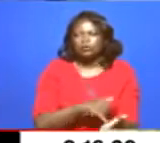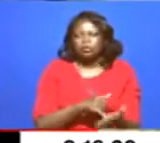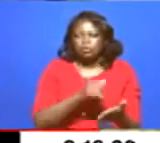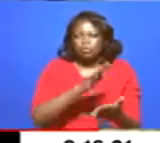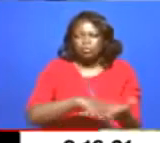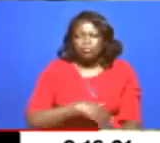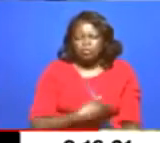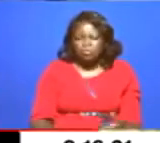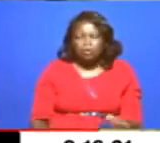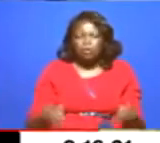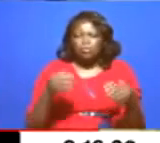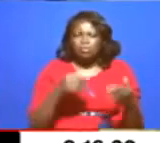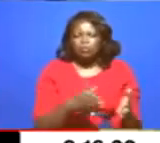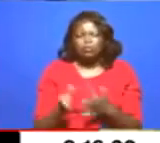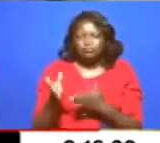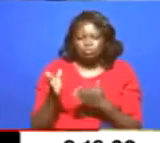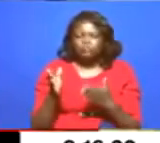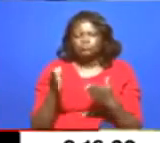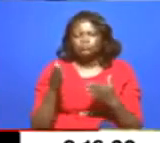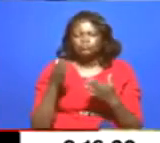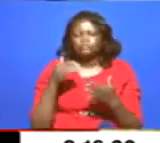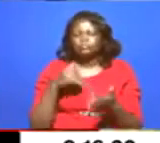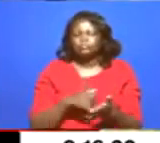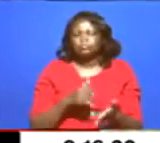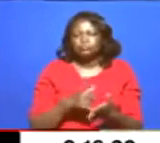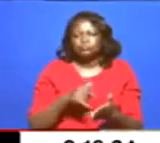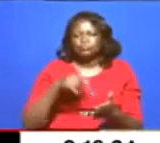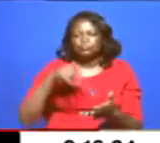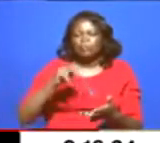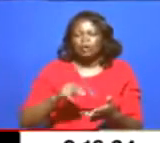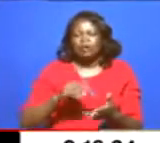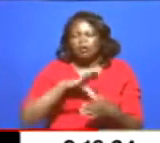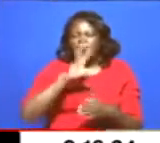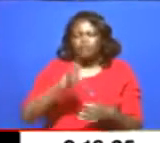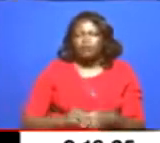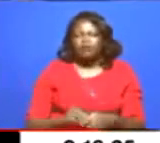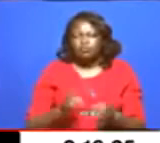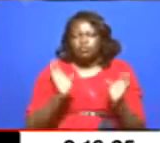networking opportunities among Pan-African